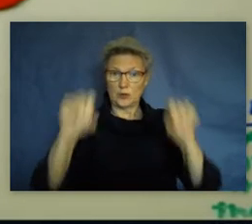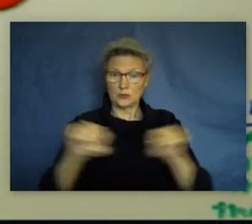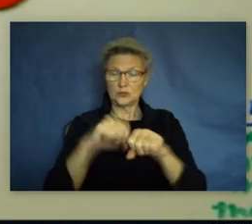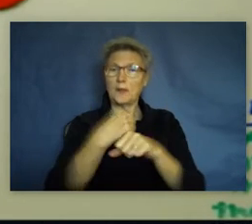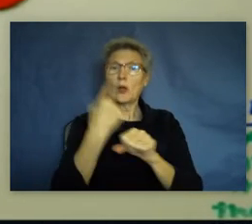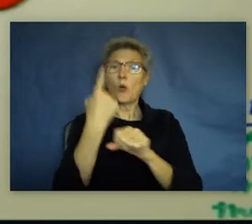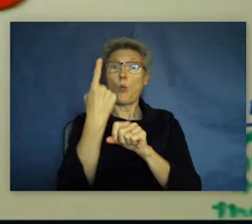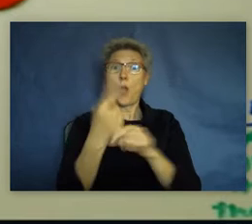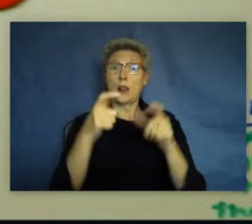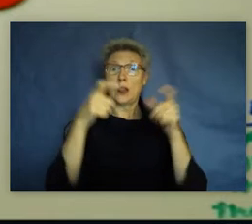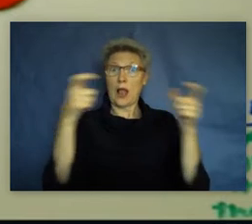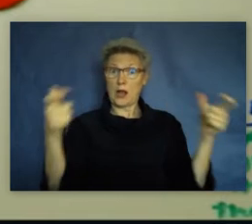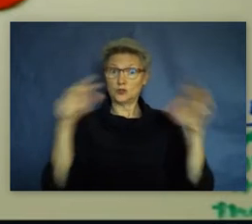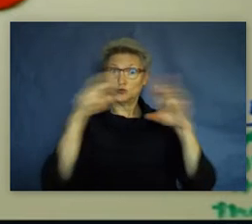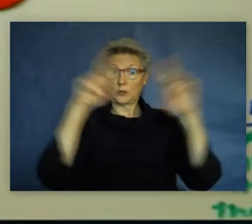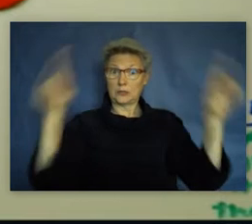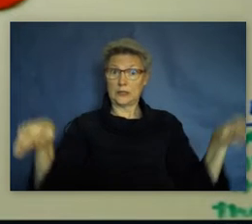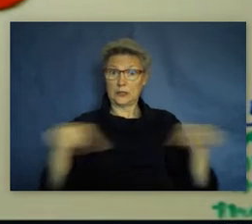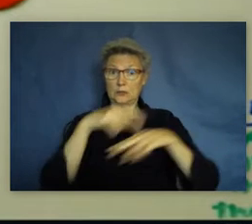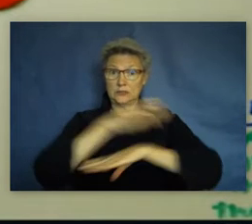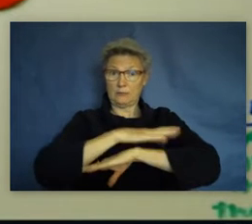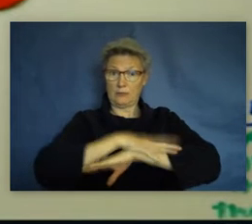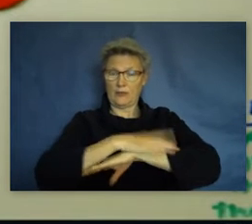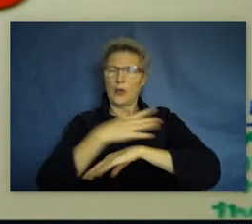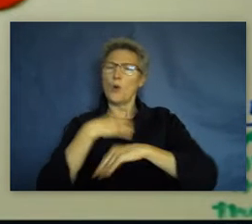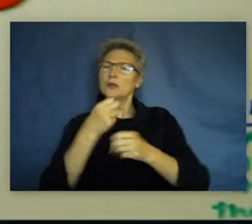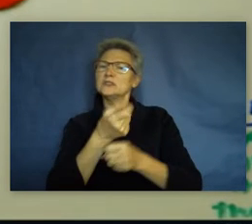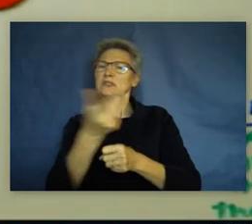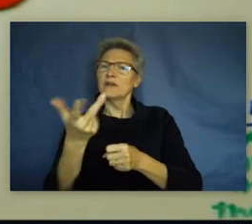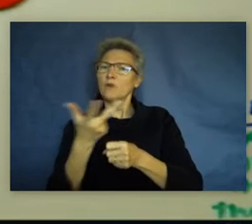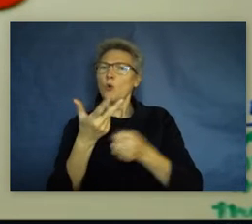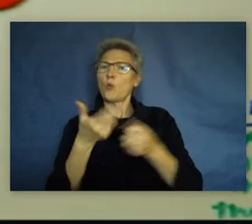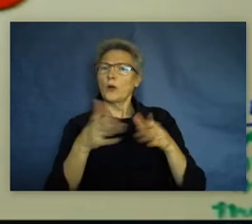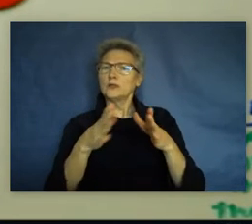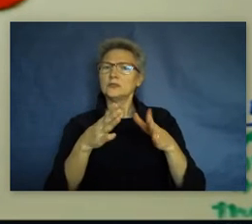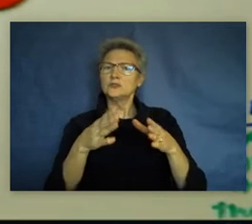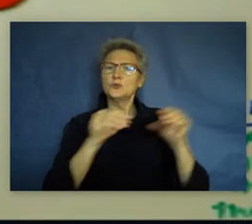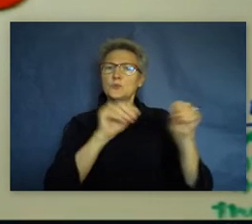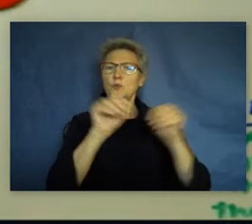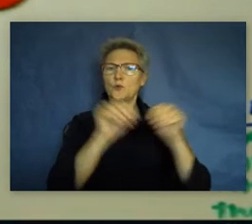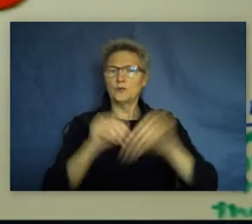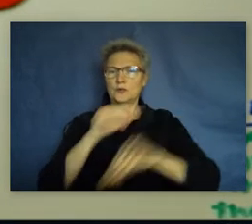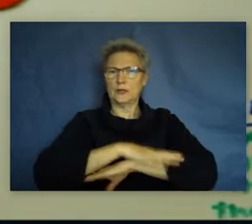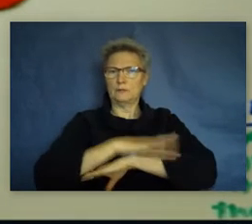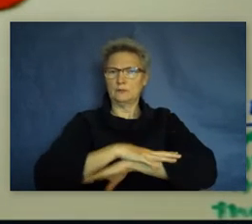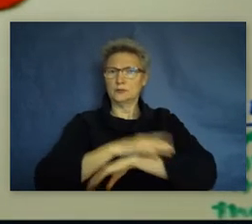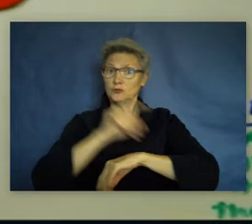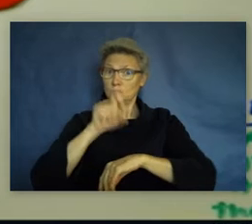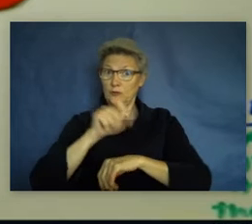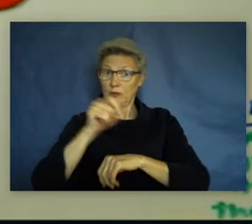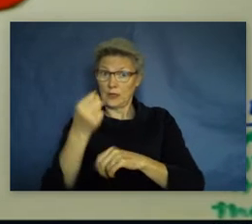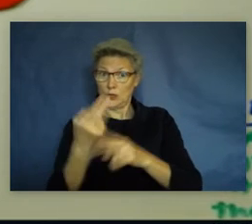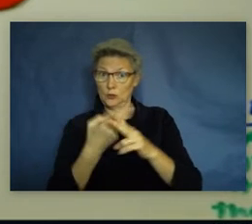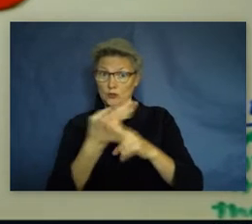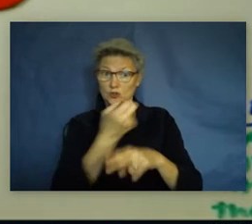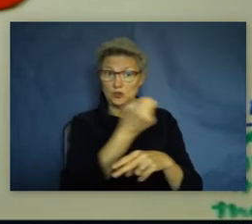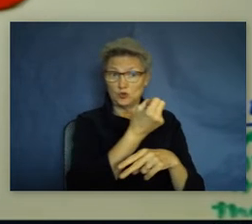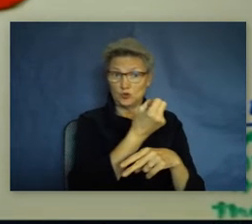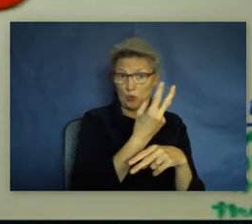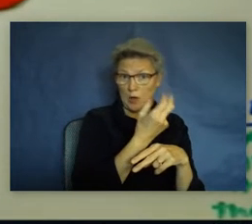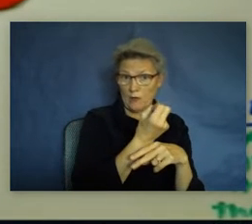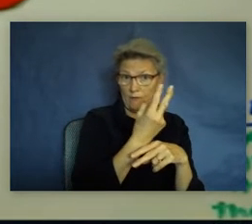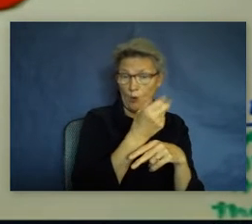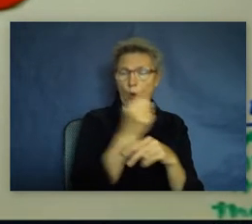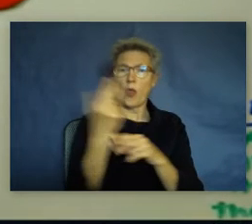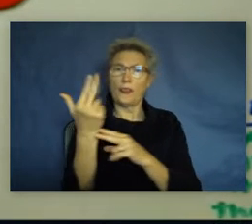to have several ways to arrange the tables. Should they use 12 or 13 square tables? So I understand in